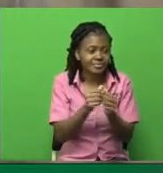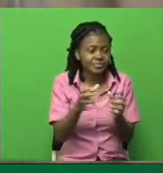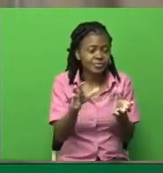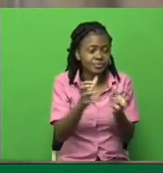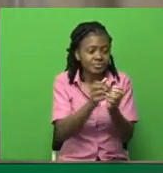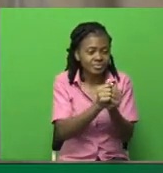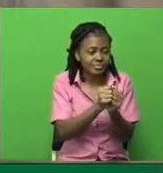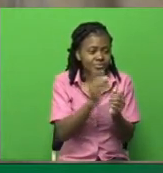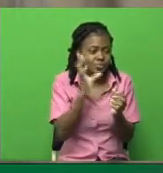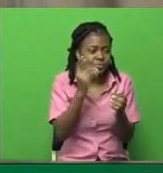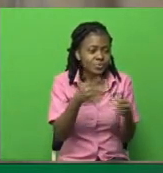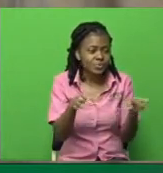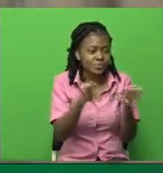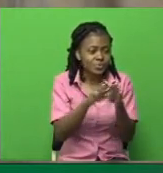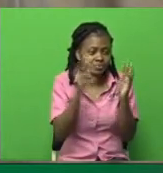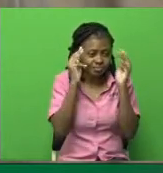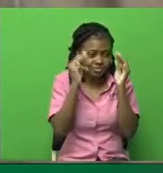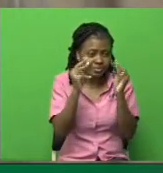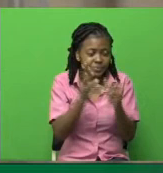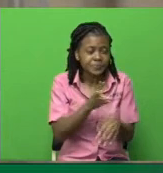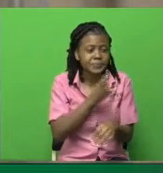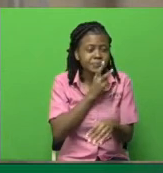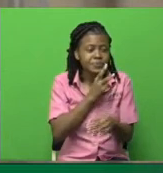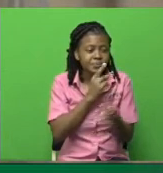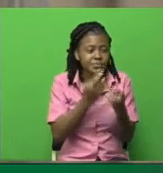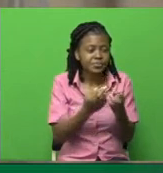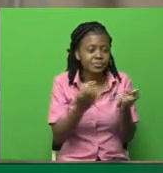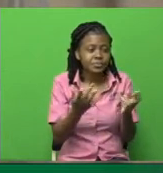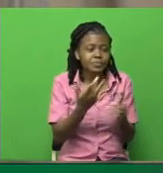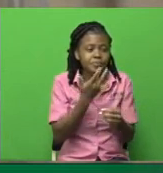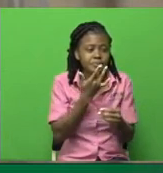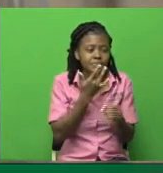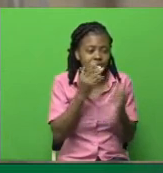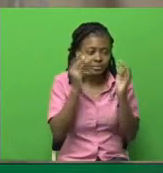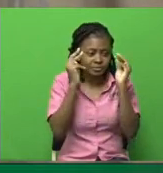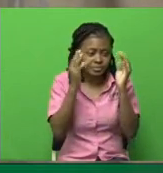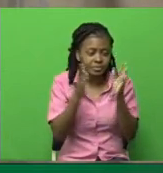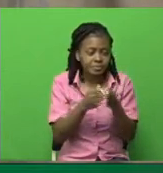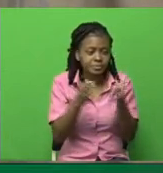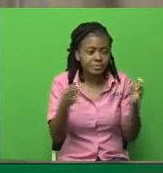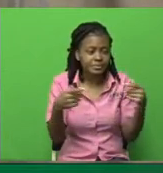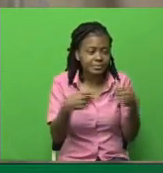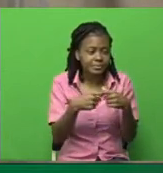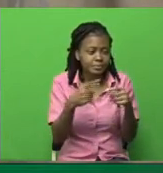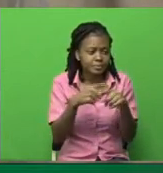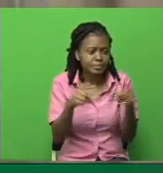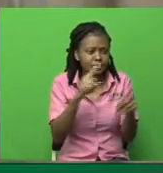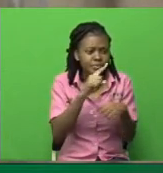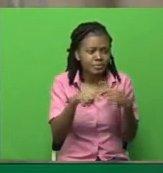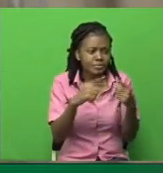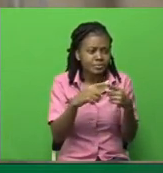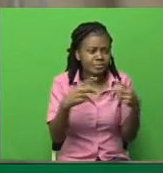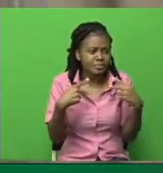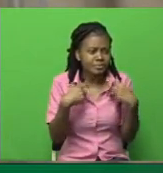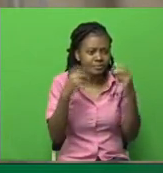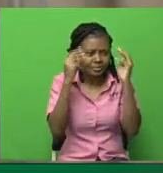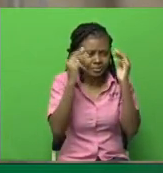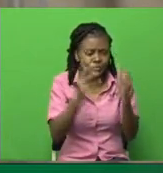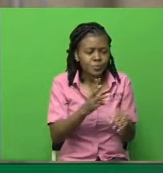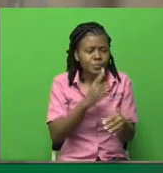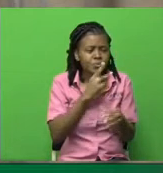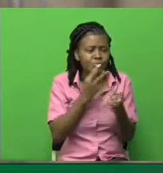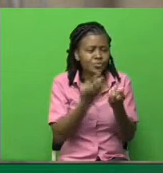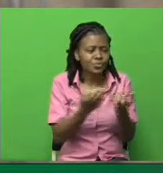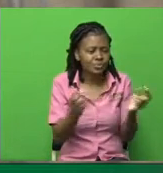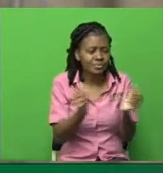returning to the ministry of Public Utilities it was a creation of that Ministry of water resources that saw under come Administration